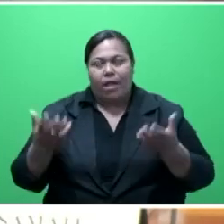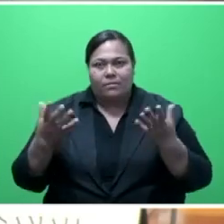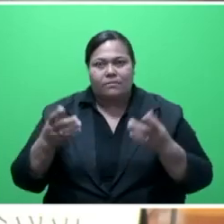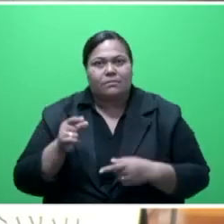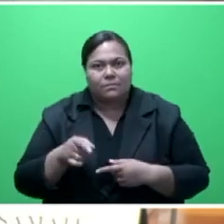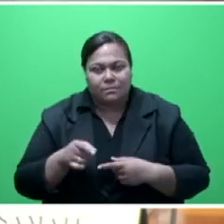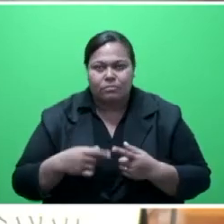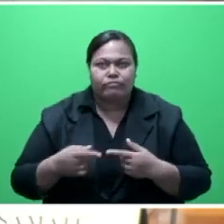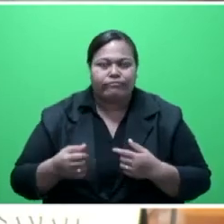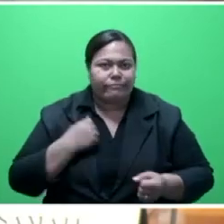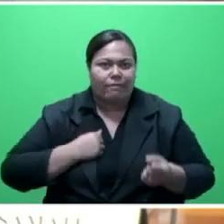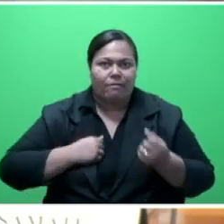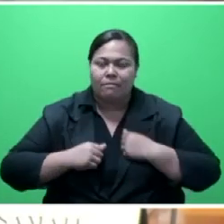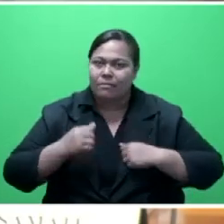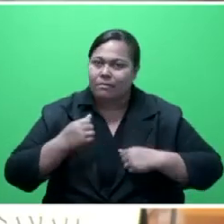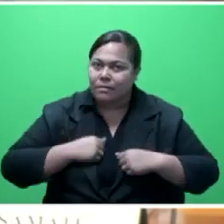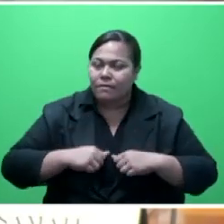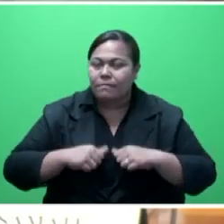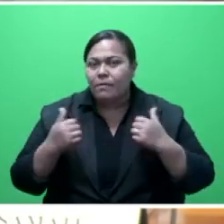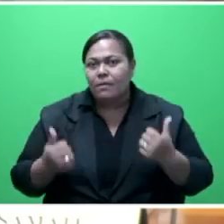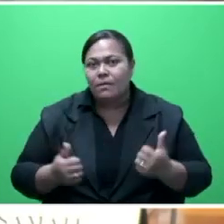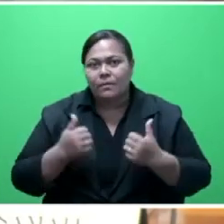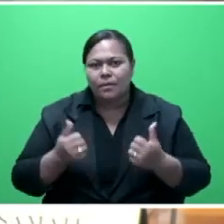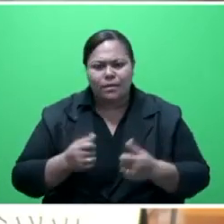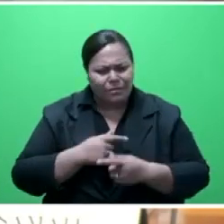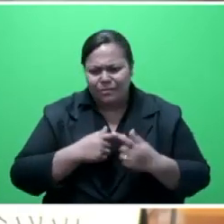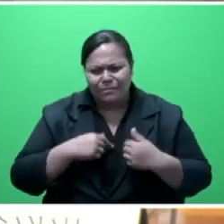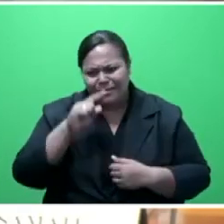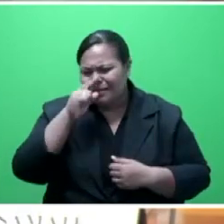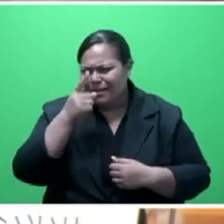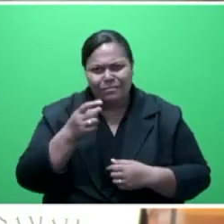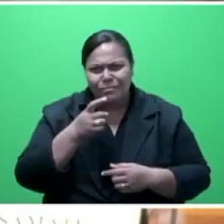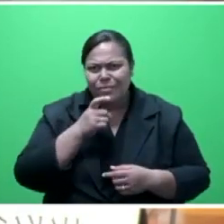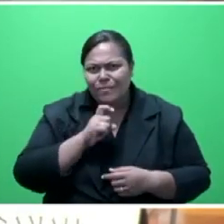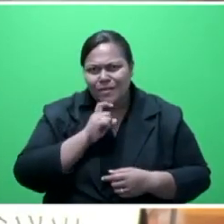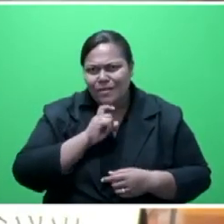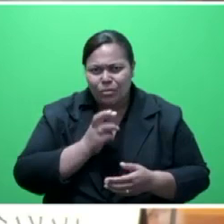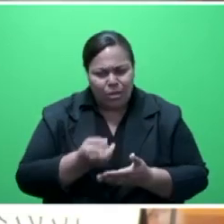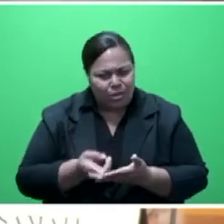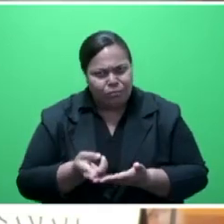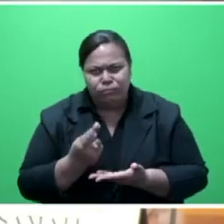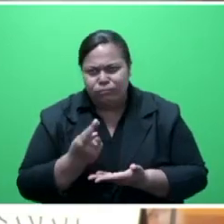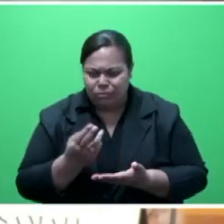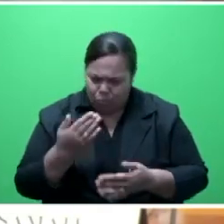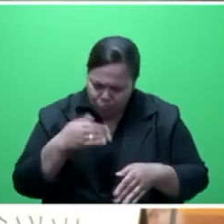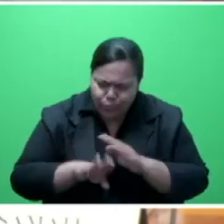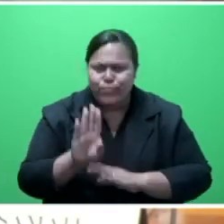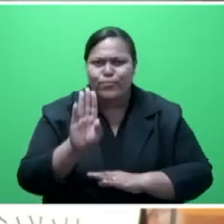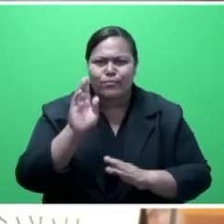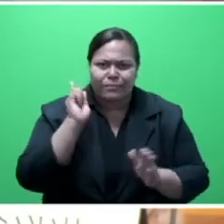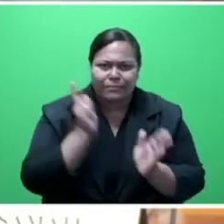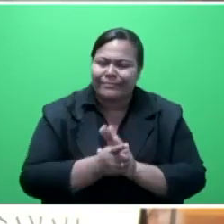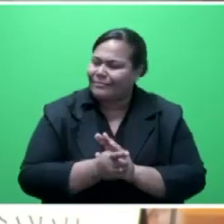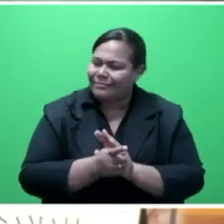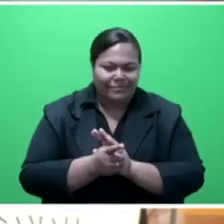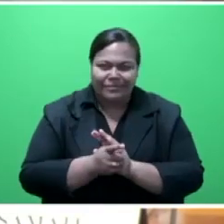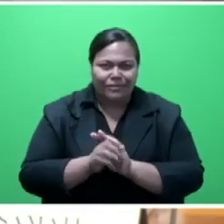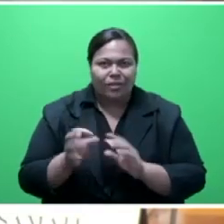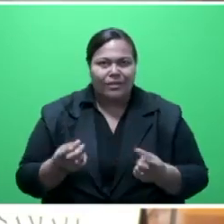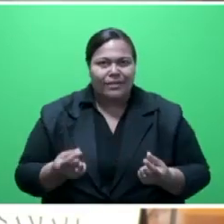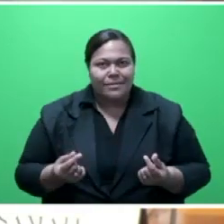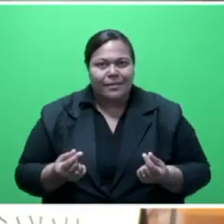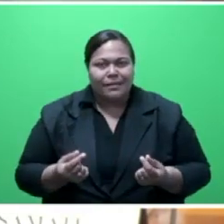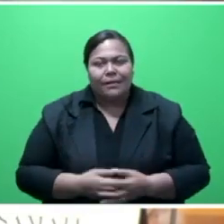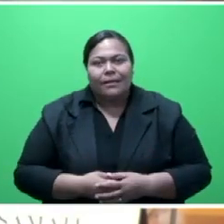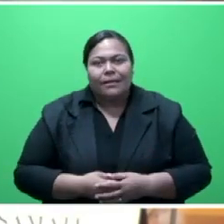been immense. We cannot promise our recovery will be instant or that it will be easy. It won't be either. We cannot promise that